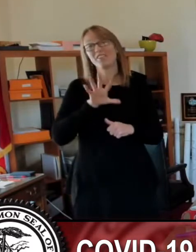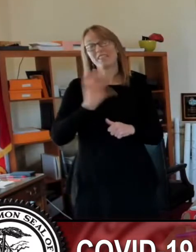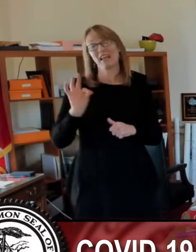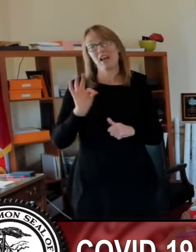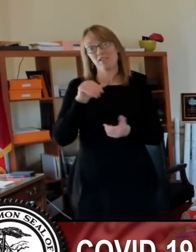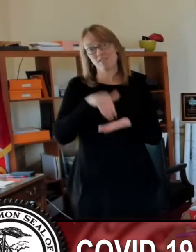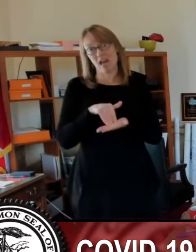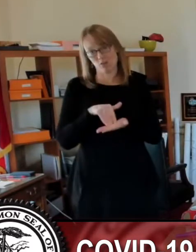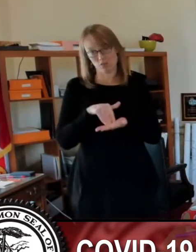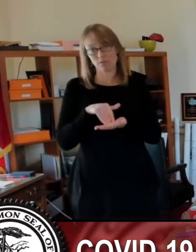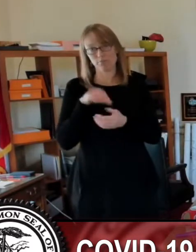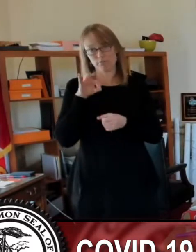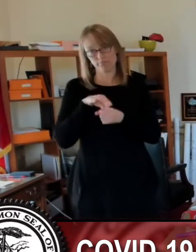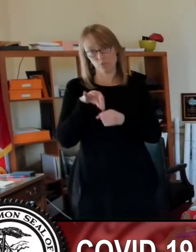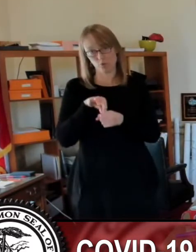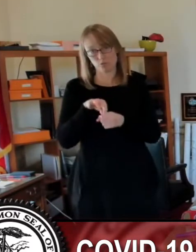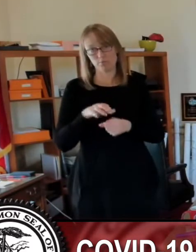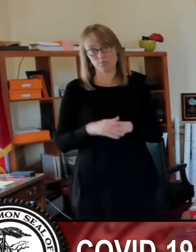159,000 cast.